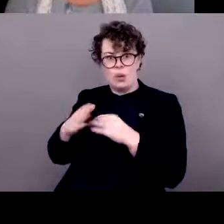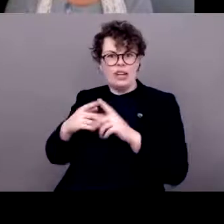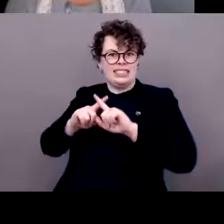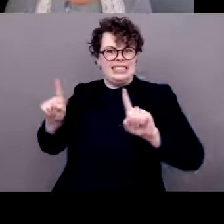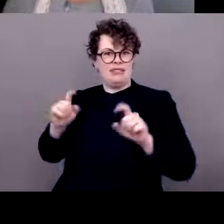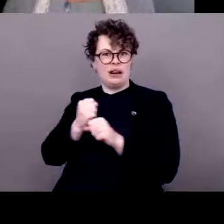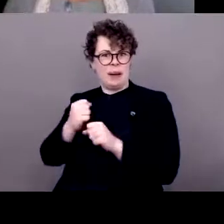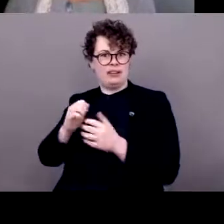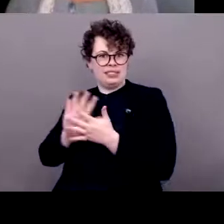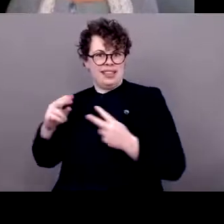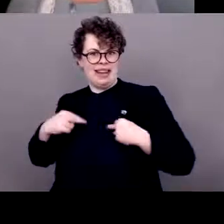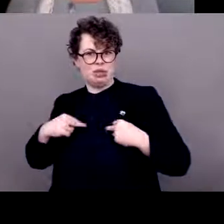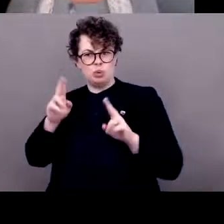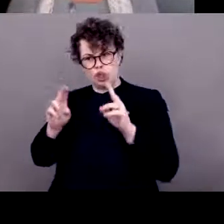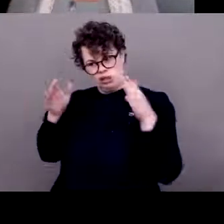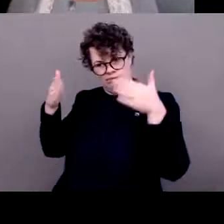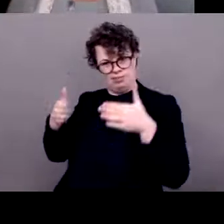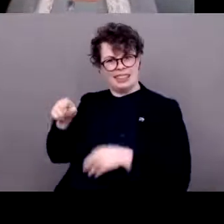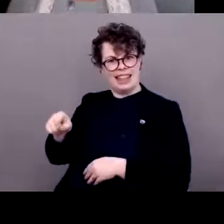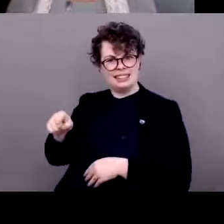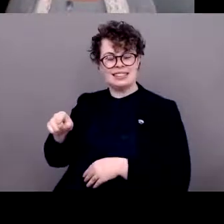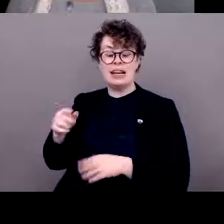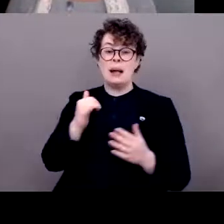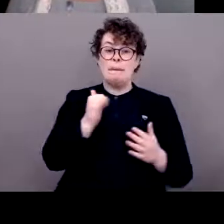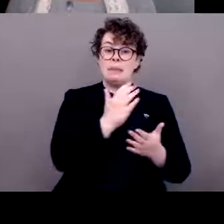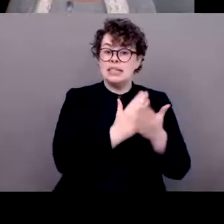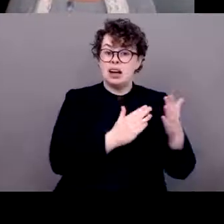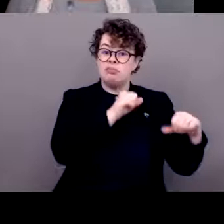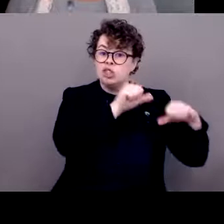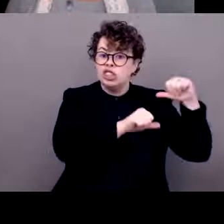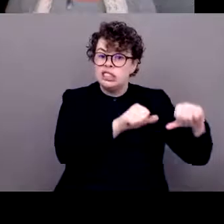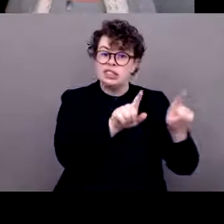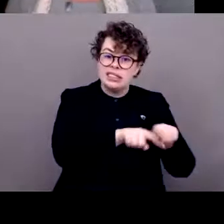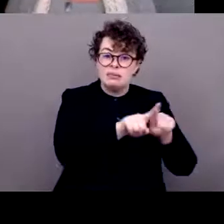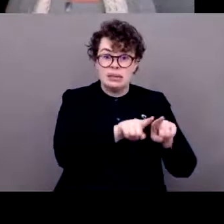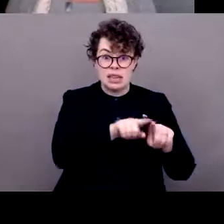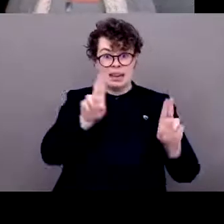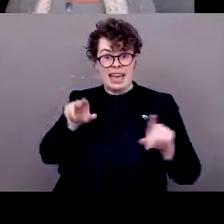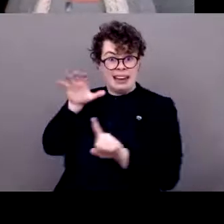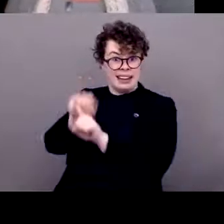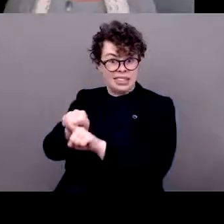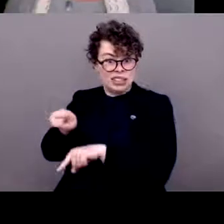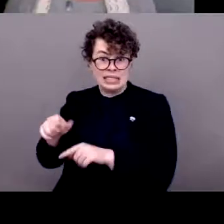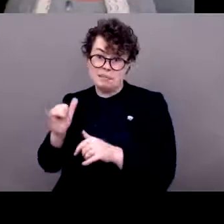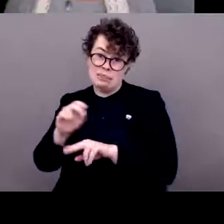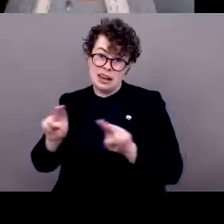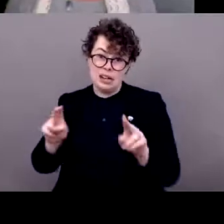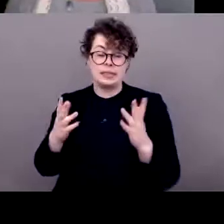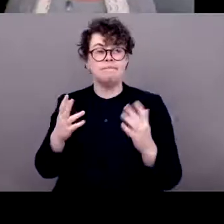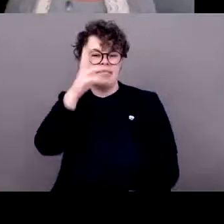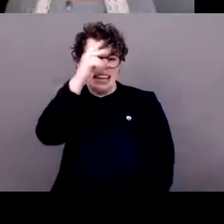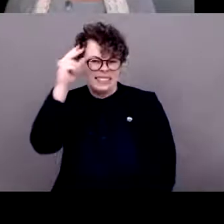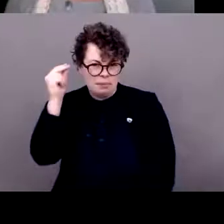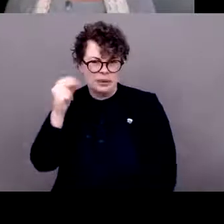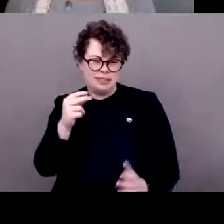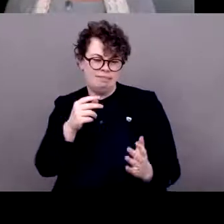and perhaps what traditional methods don't capture. So just to give you an example here, often